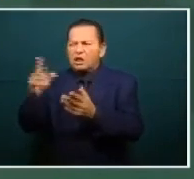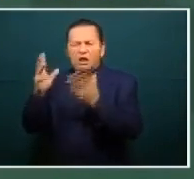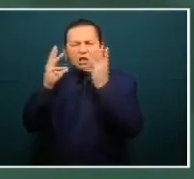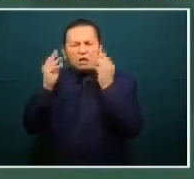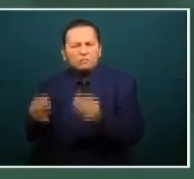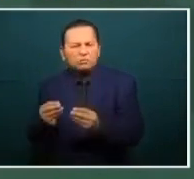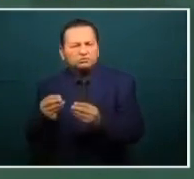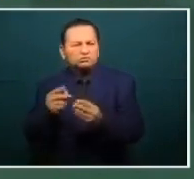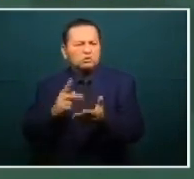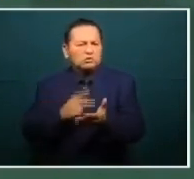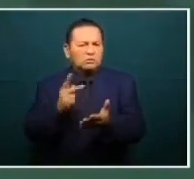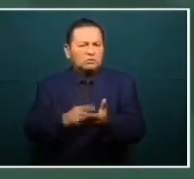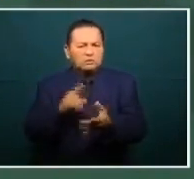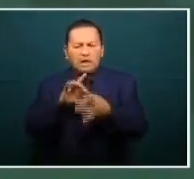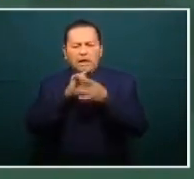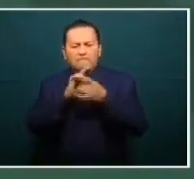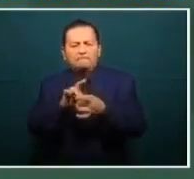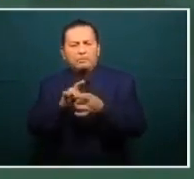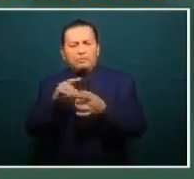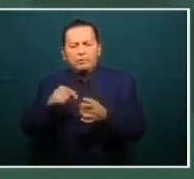topic.